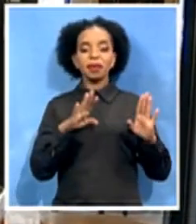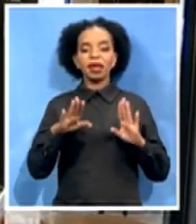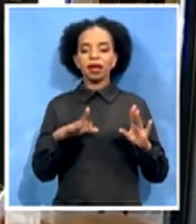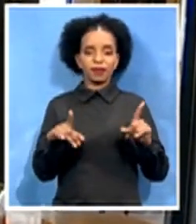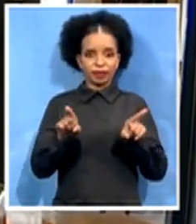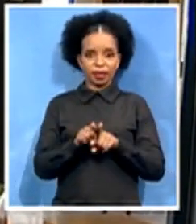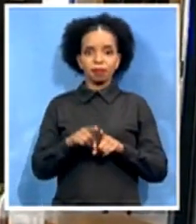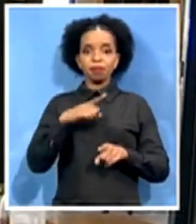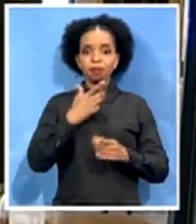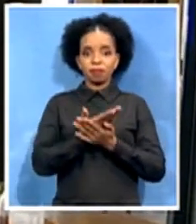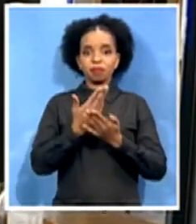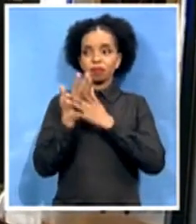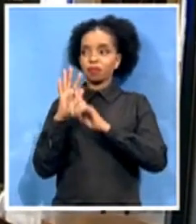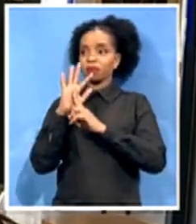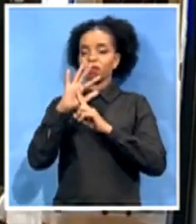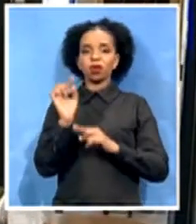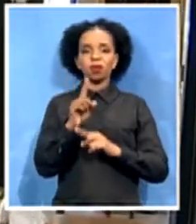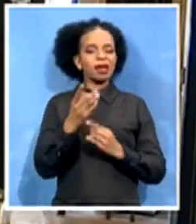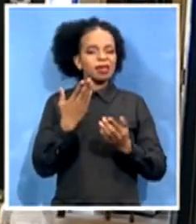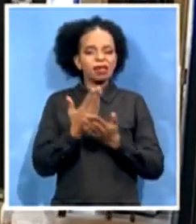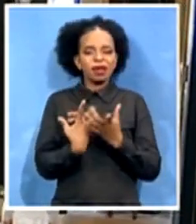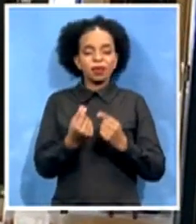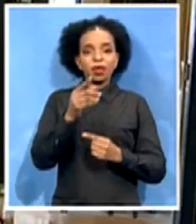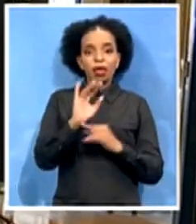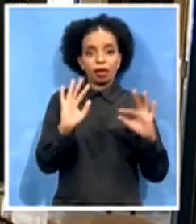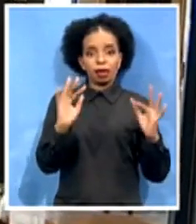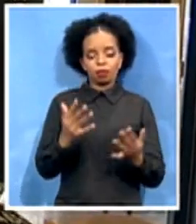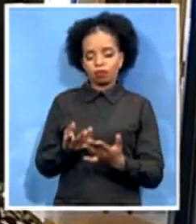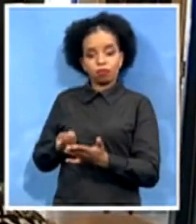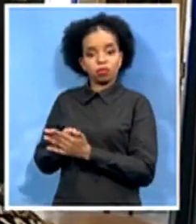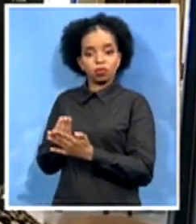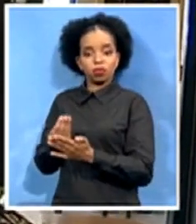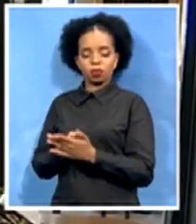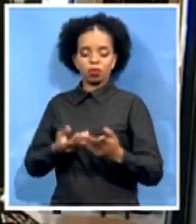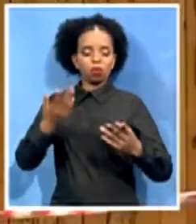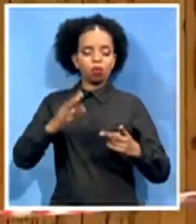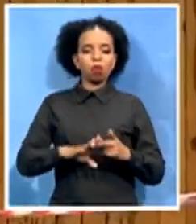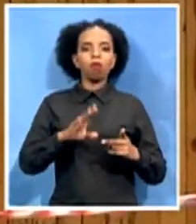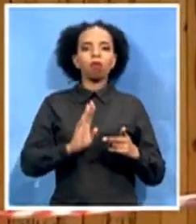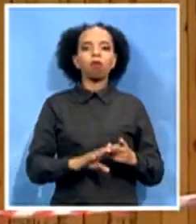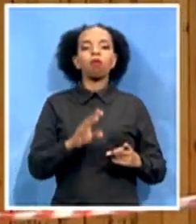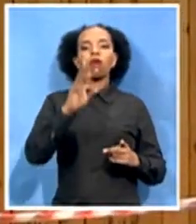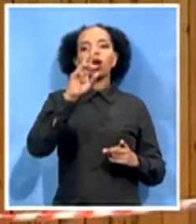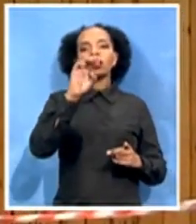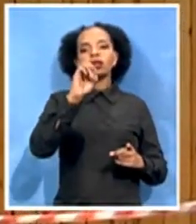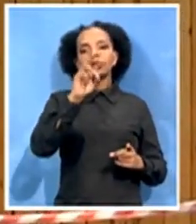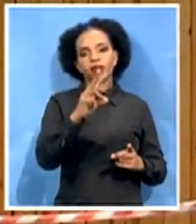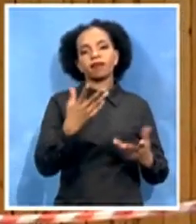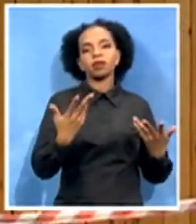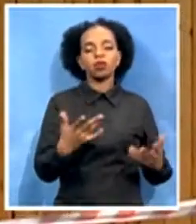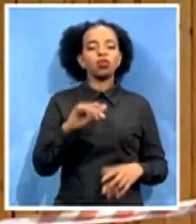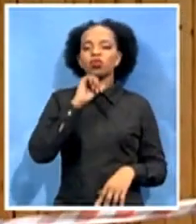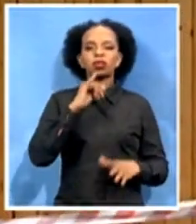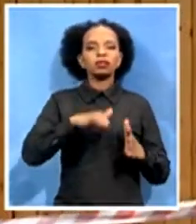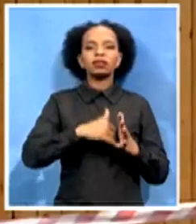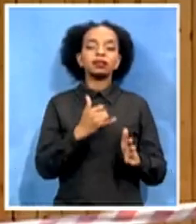of generating revenue. It's not just a question of identity. It all needs to be collaborated together